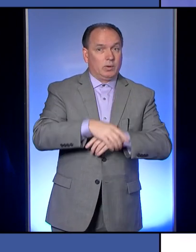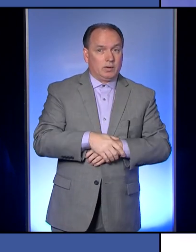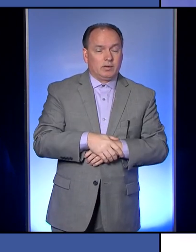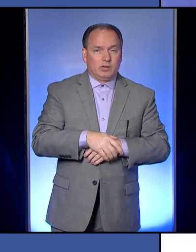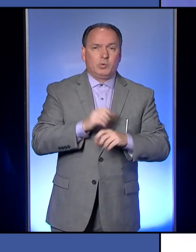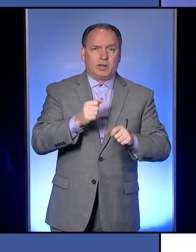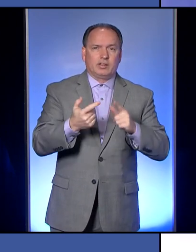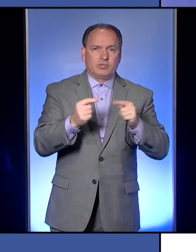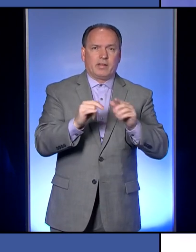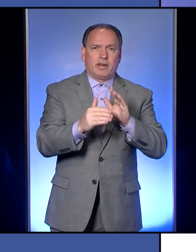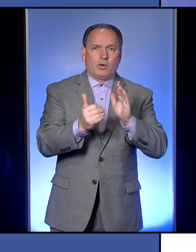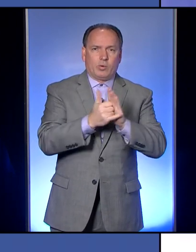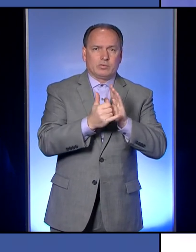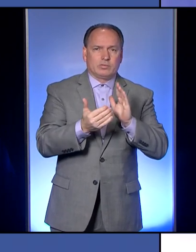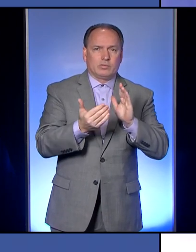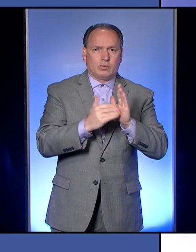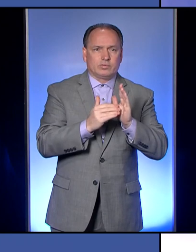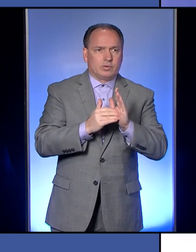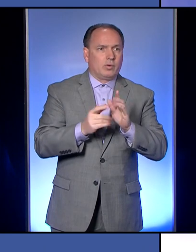You can try that also.